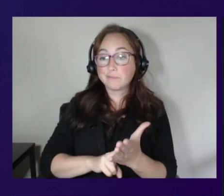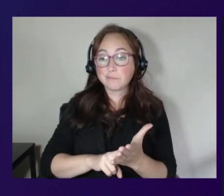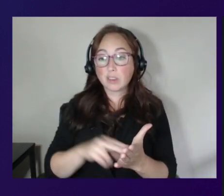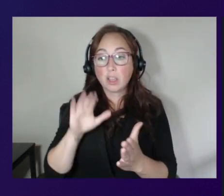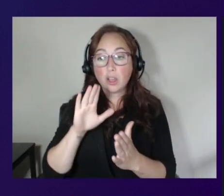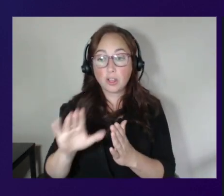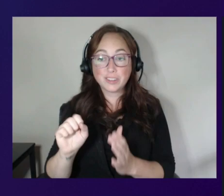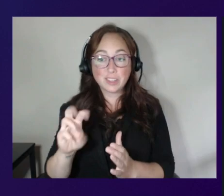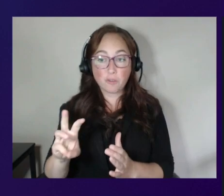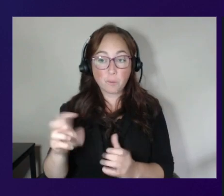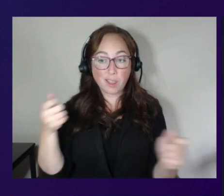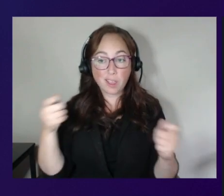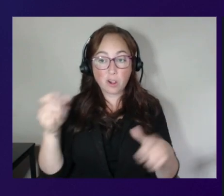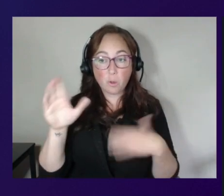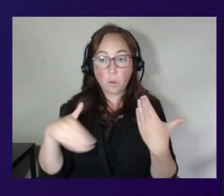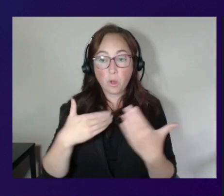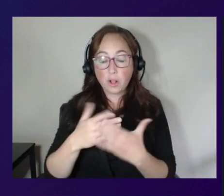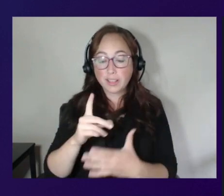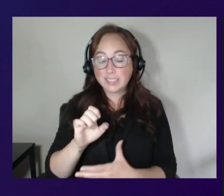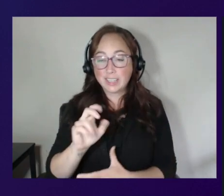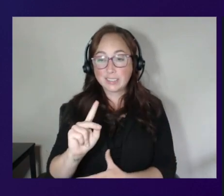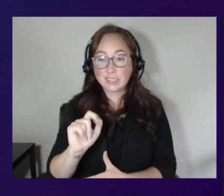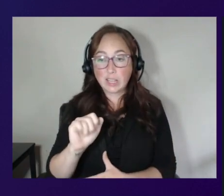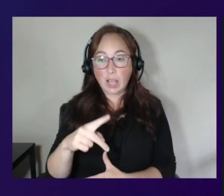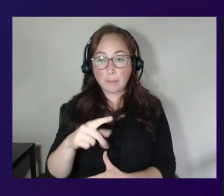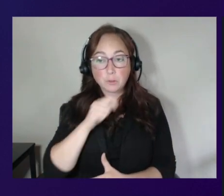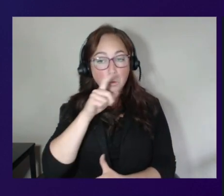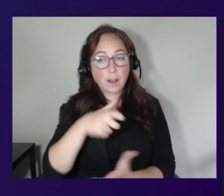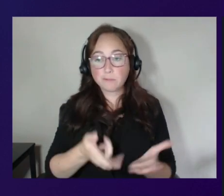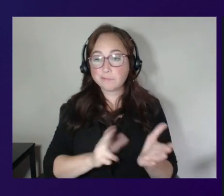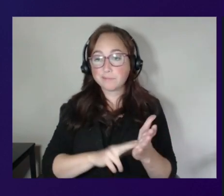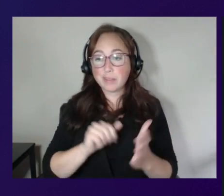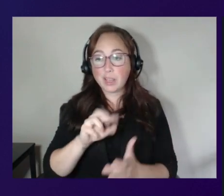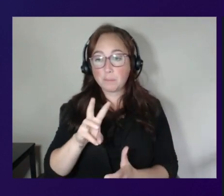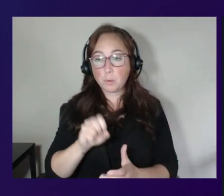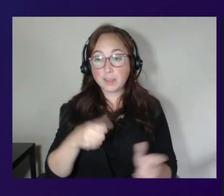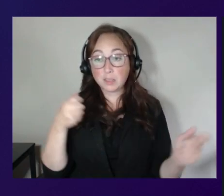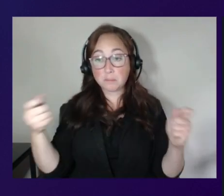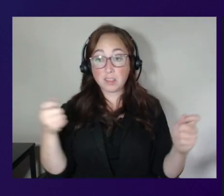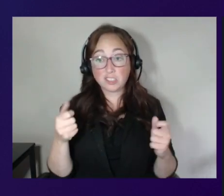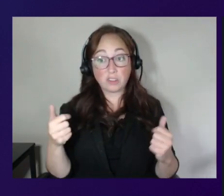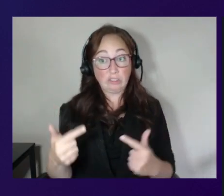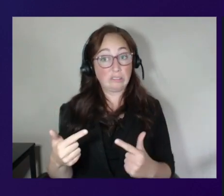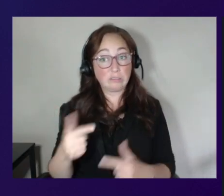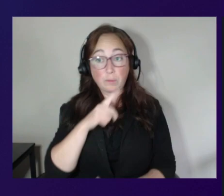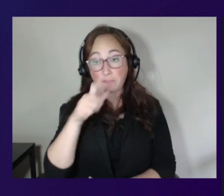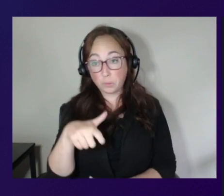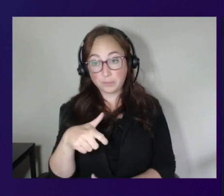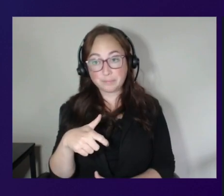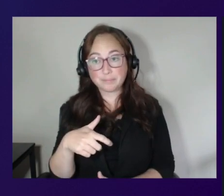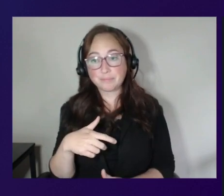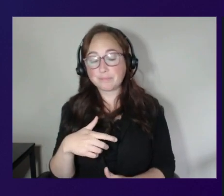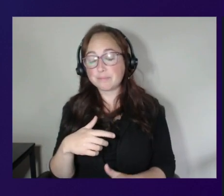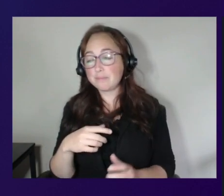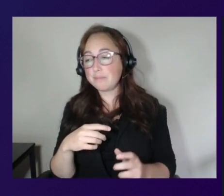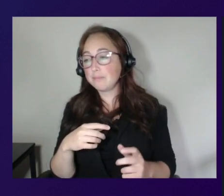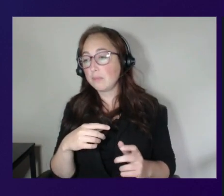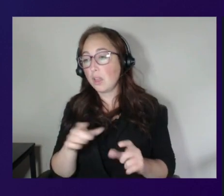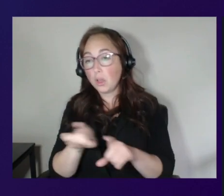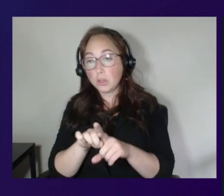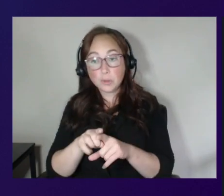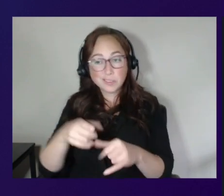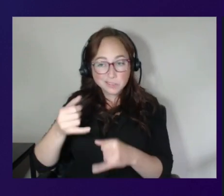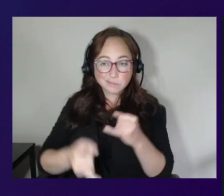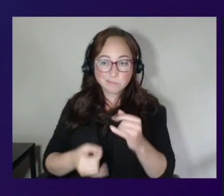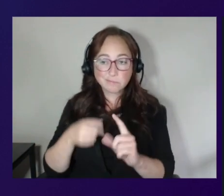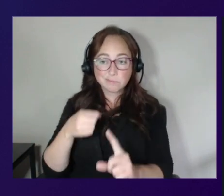They don't have to log into AWS and manage everything from there. That also, just on the final point, is going